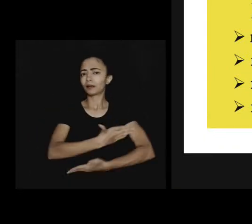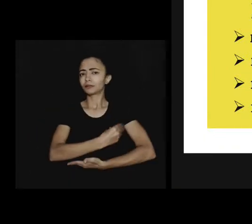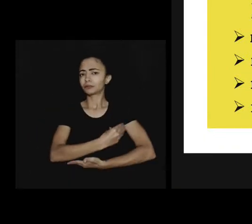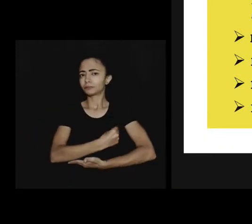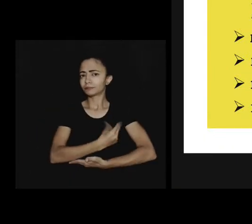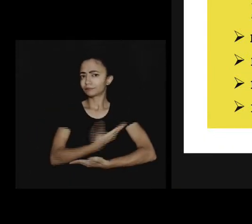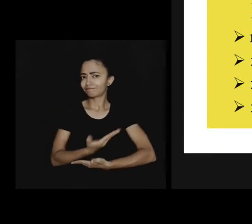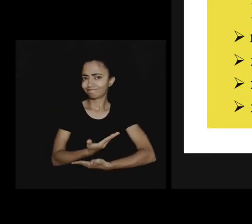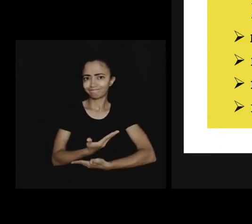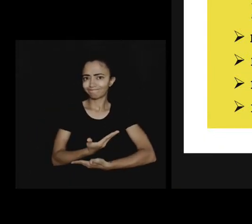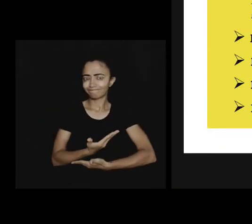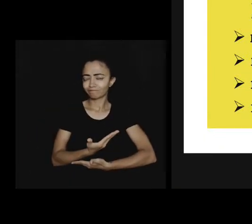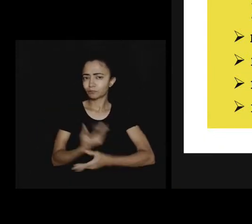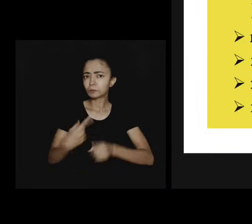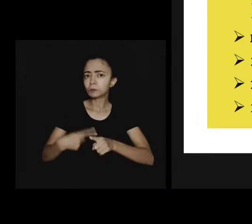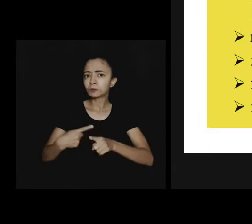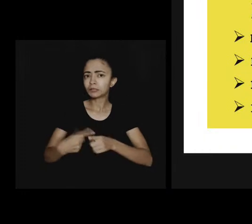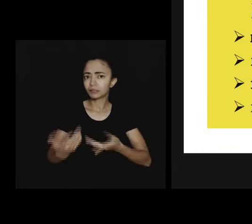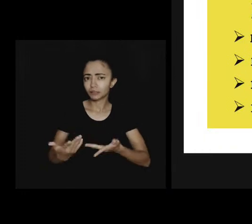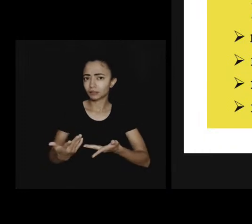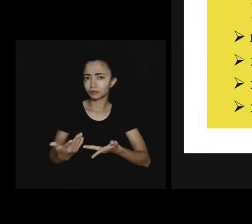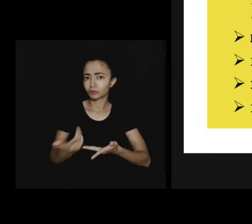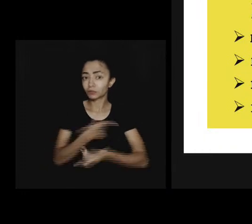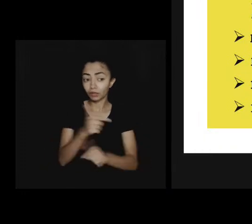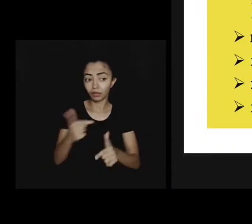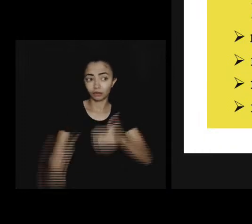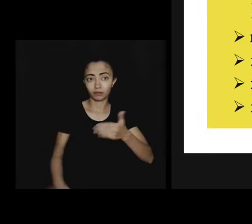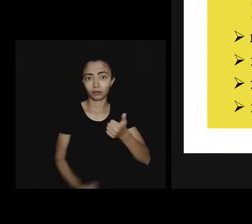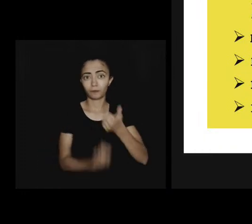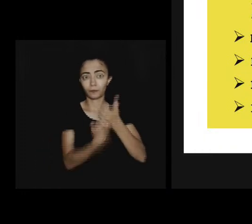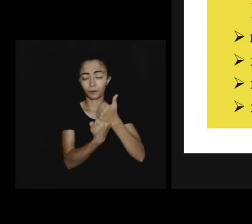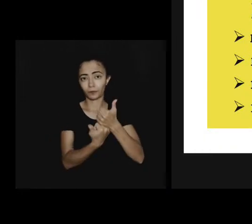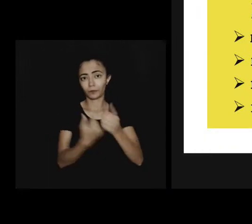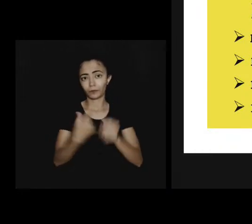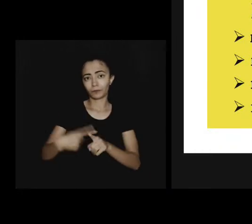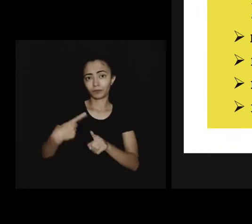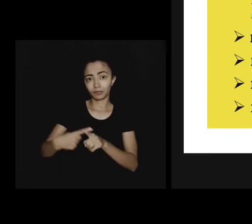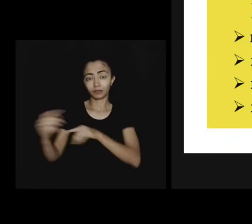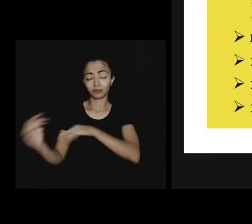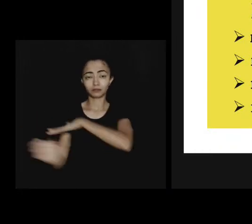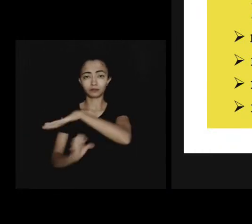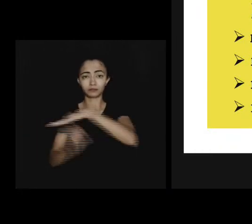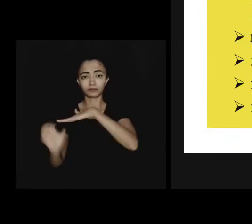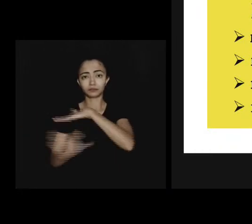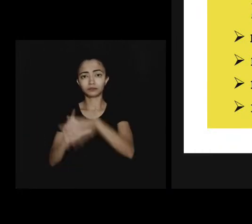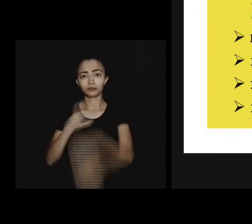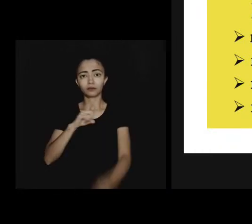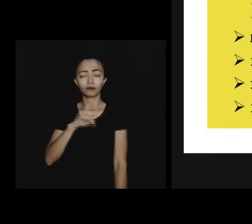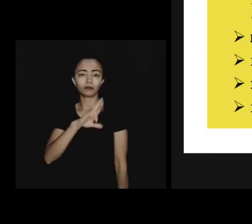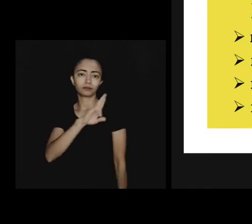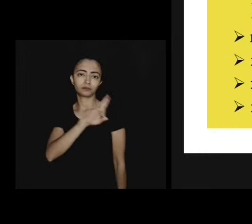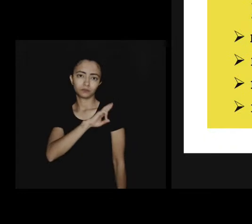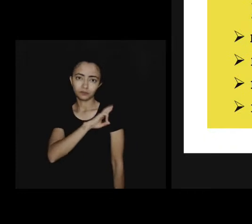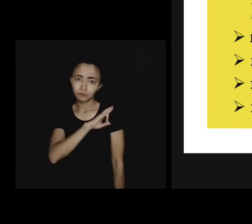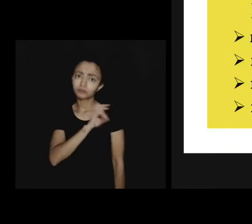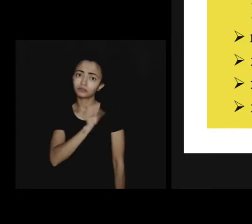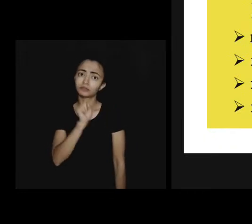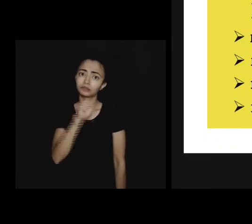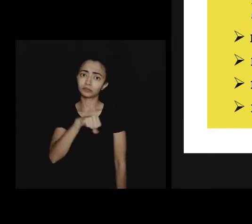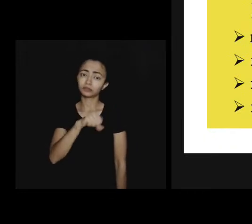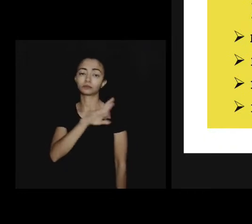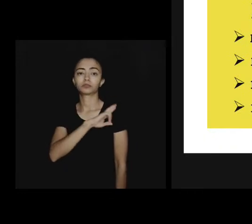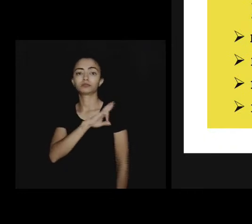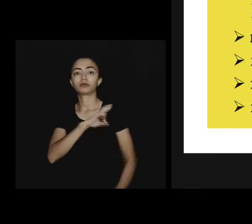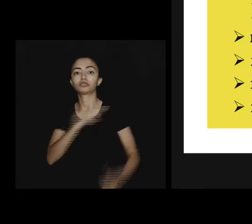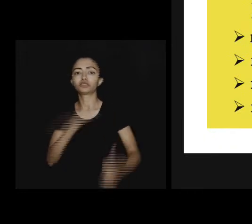Why should legislators invest in breastfeeding programs if it really doesn't make any real difference? And so it really is making it an uphill